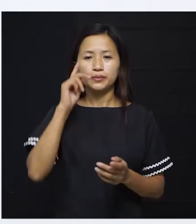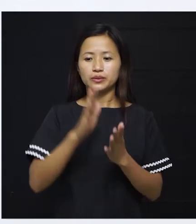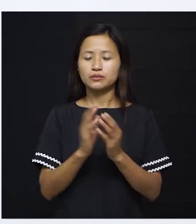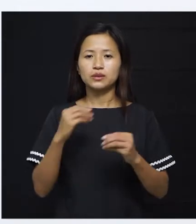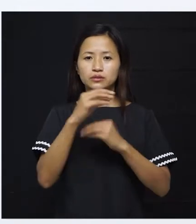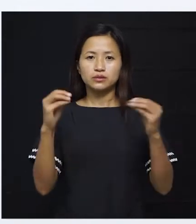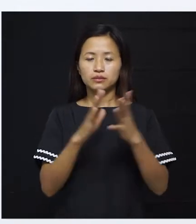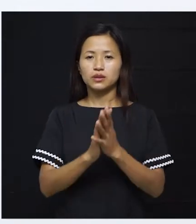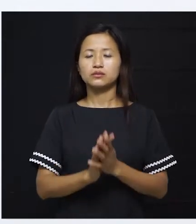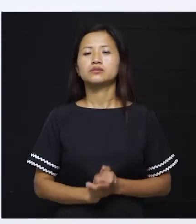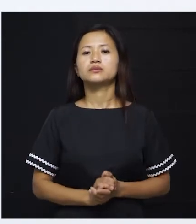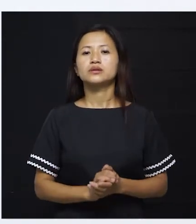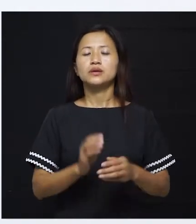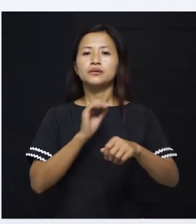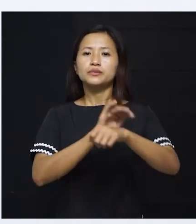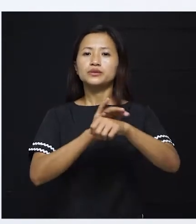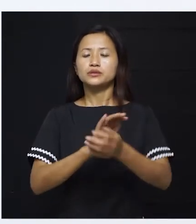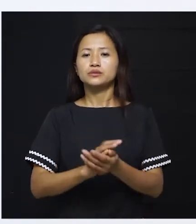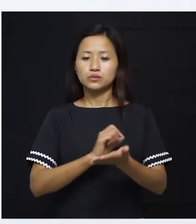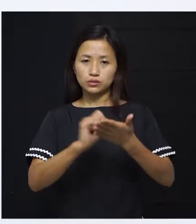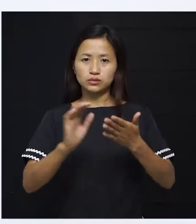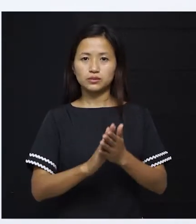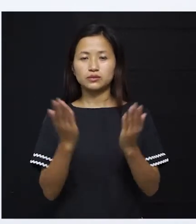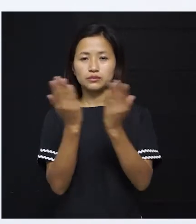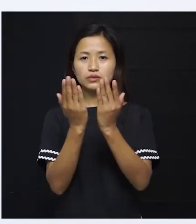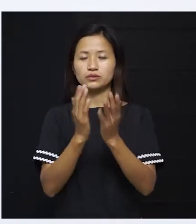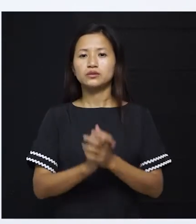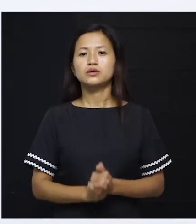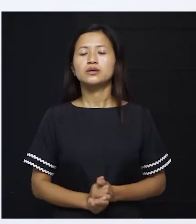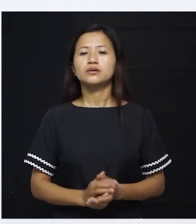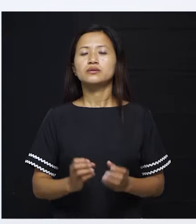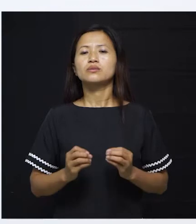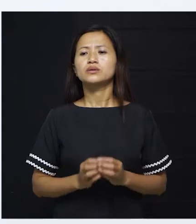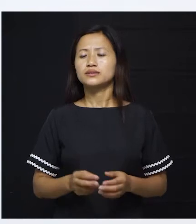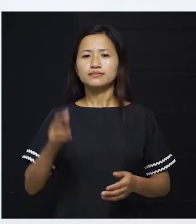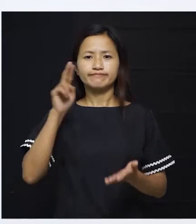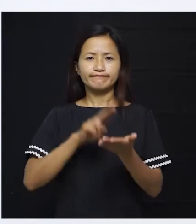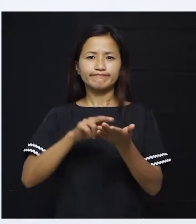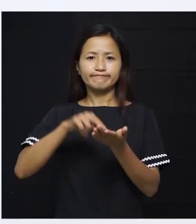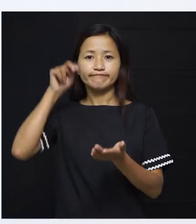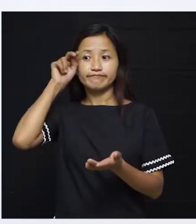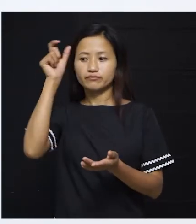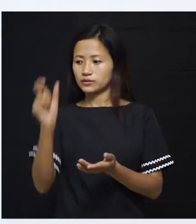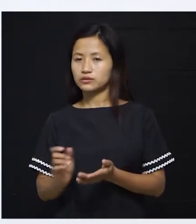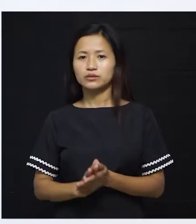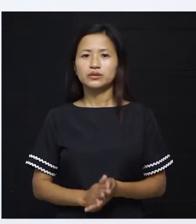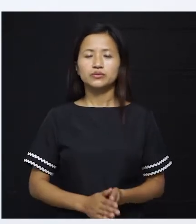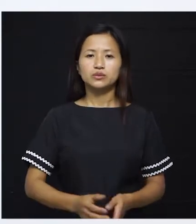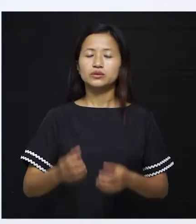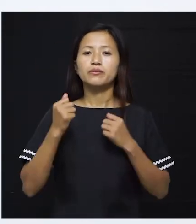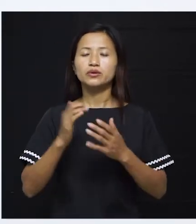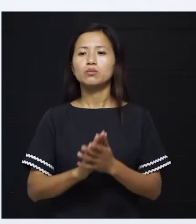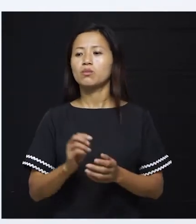But the British wrote in their book that the Nagas were very brave soldiers, because though they did not have